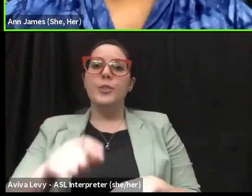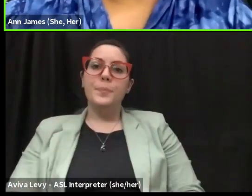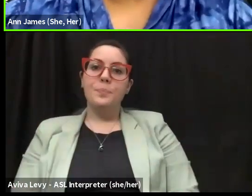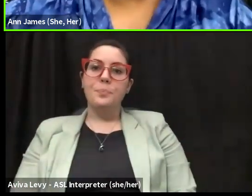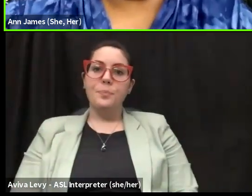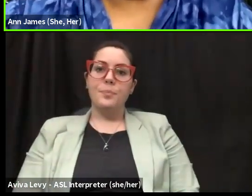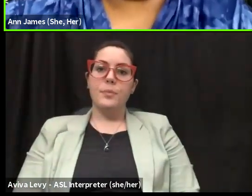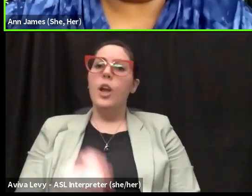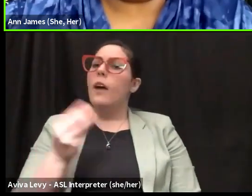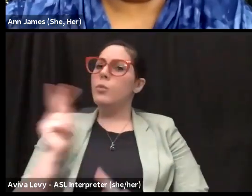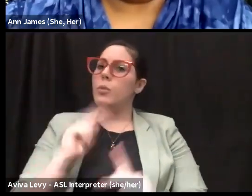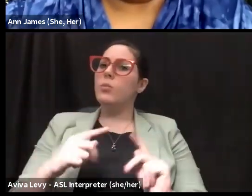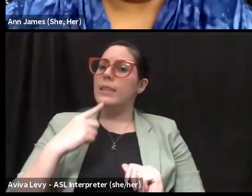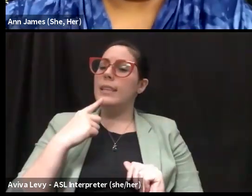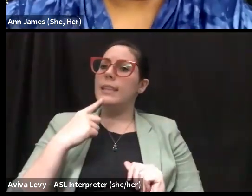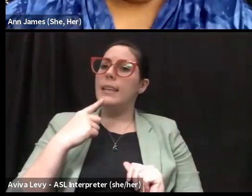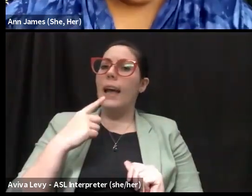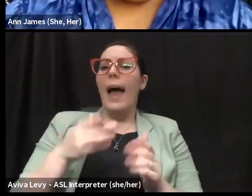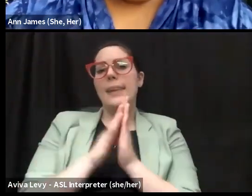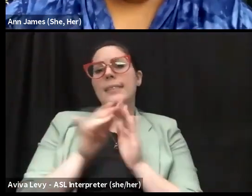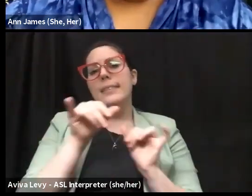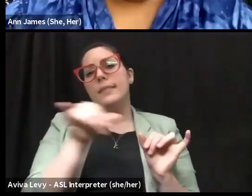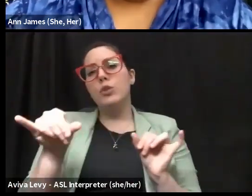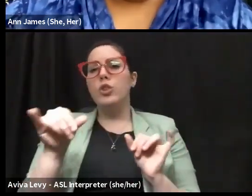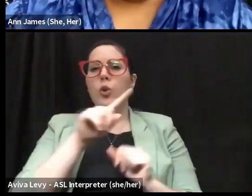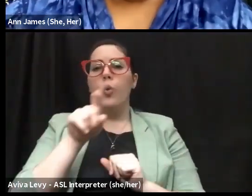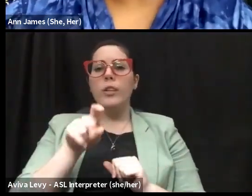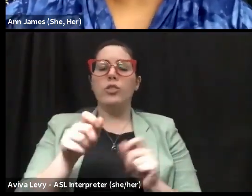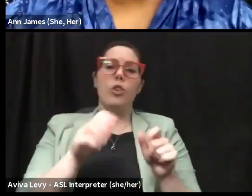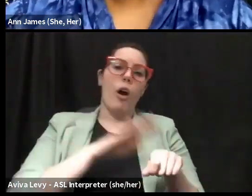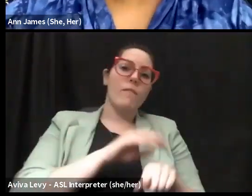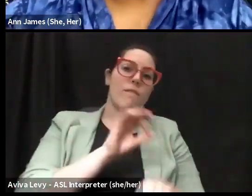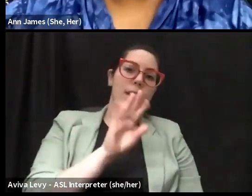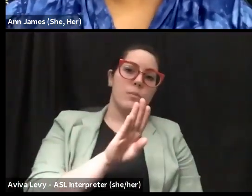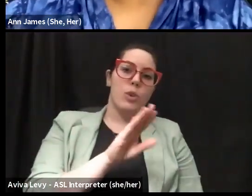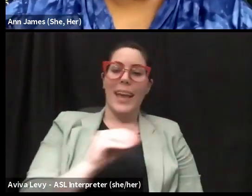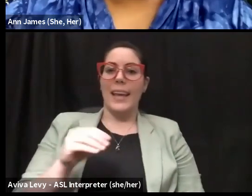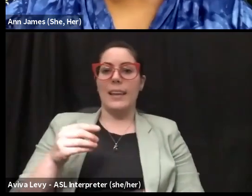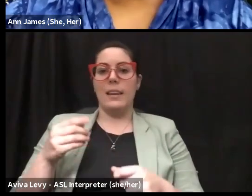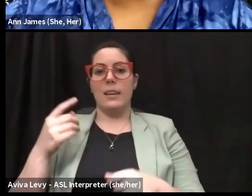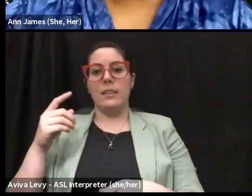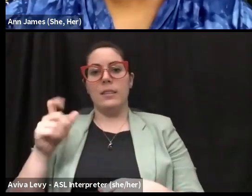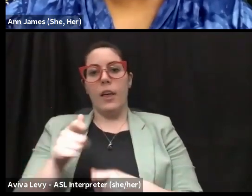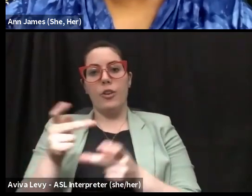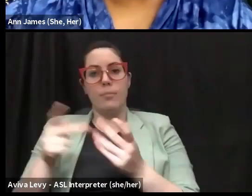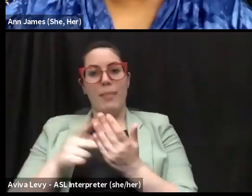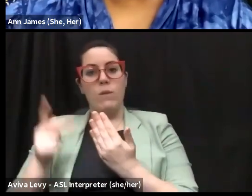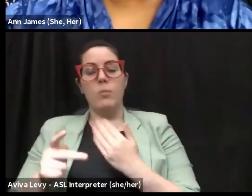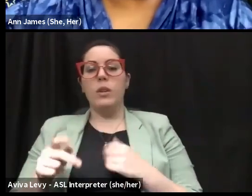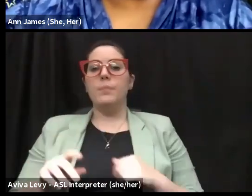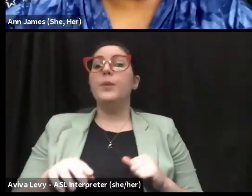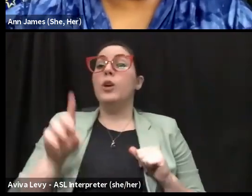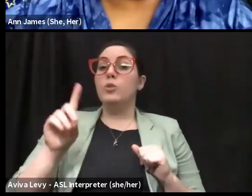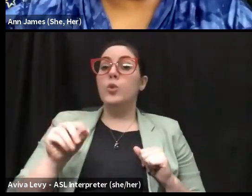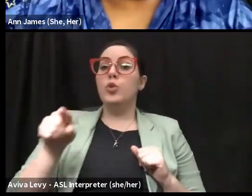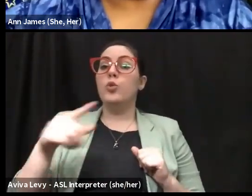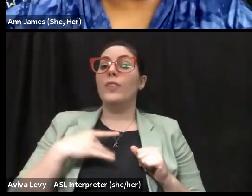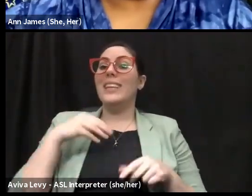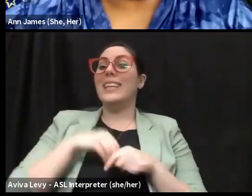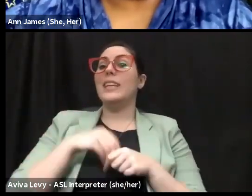couple of people kind of asked this in different iterations across Facebook and in our registration questions, but do you feel that in a production, the roles